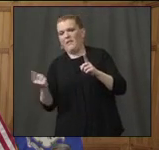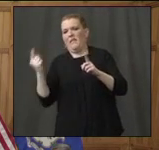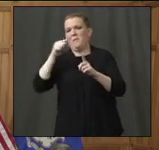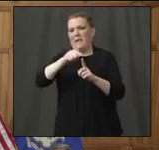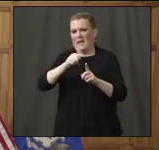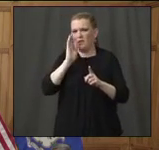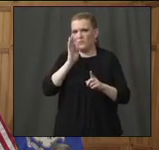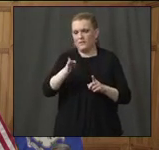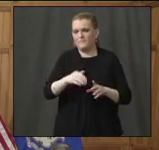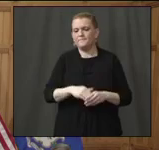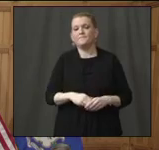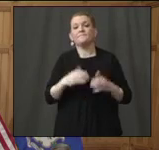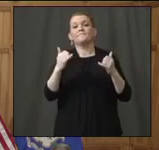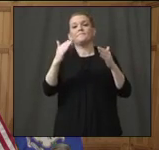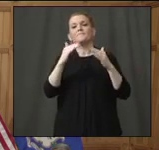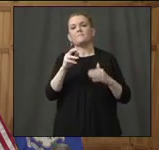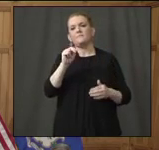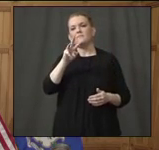you. News 8.